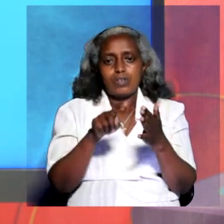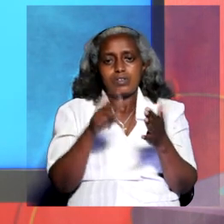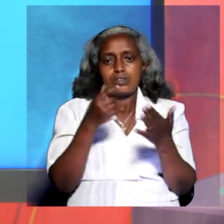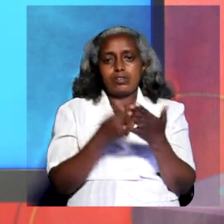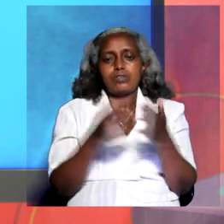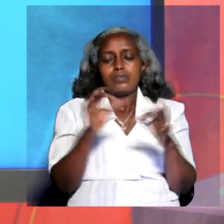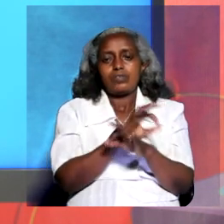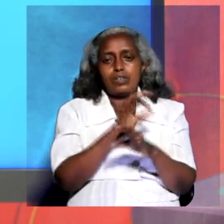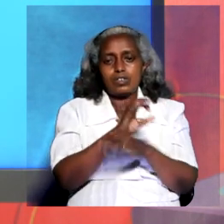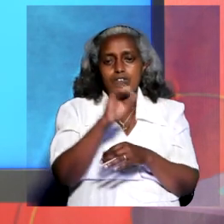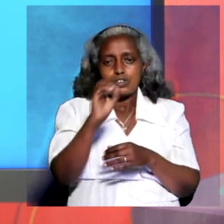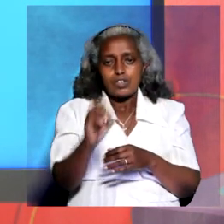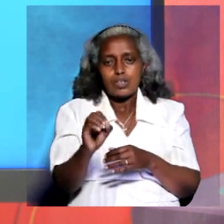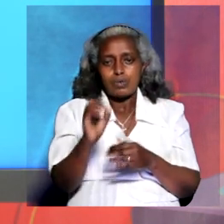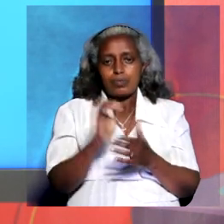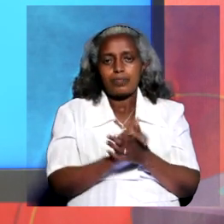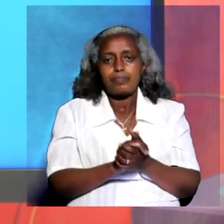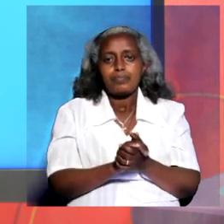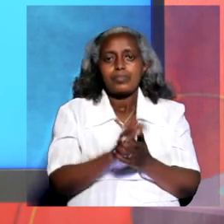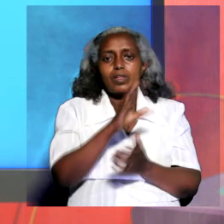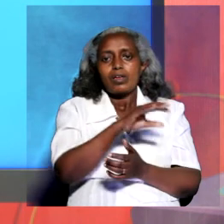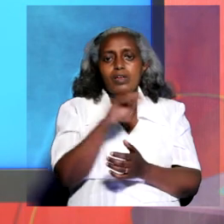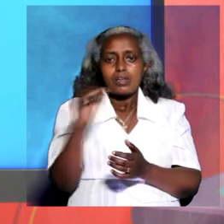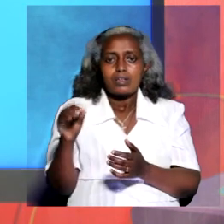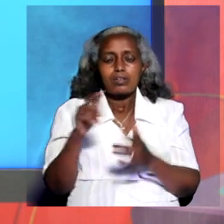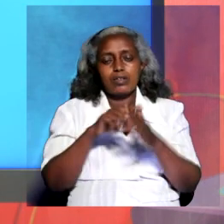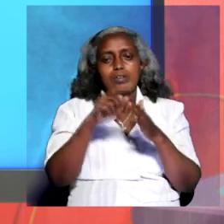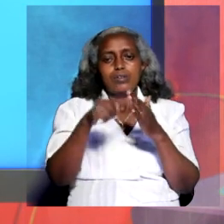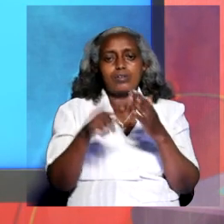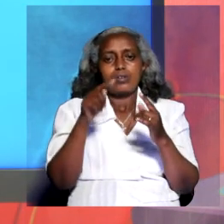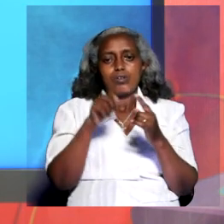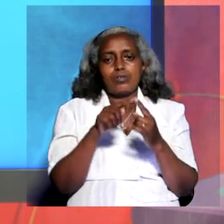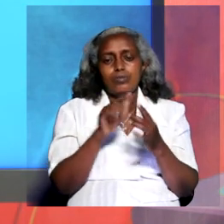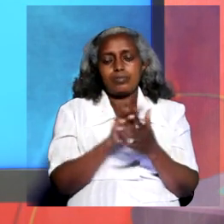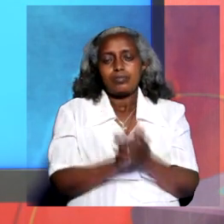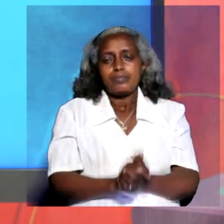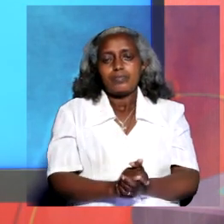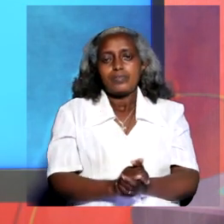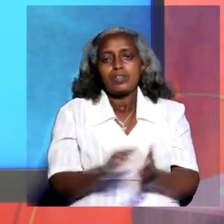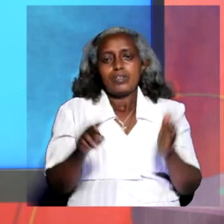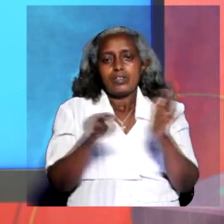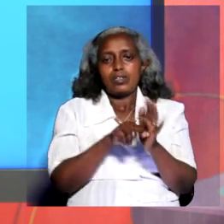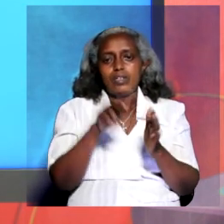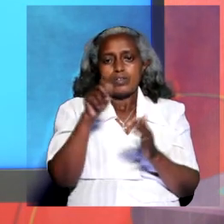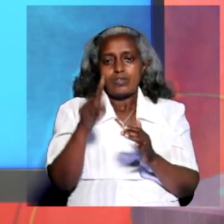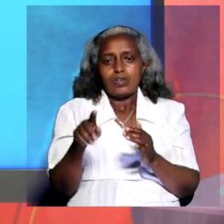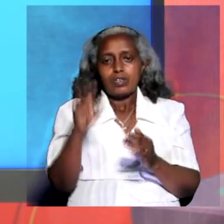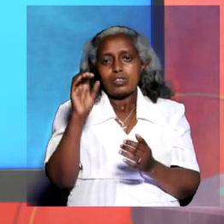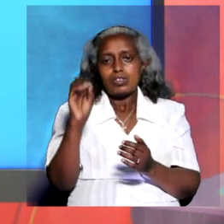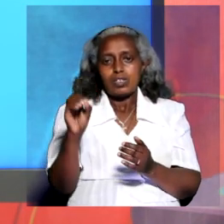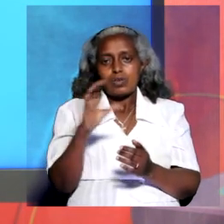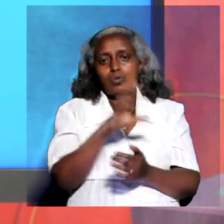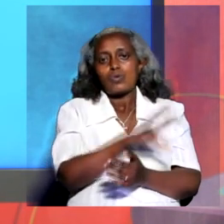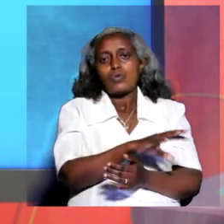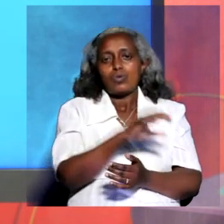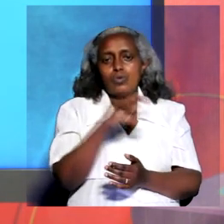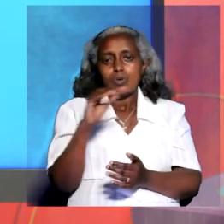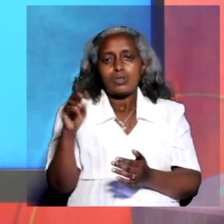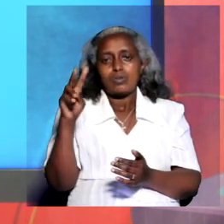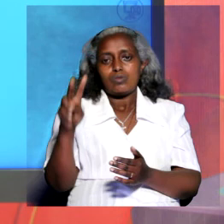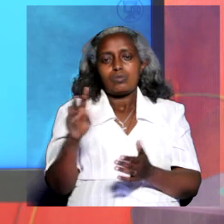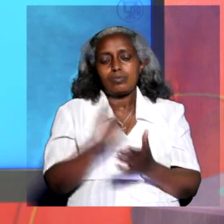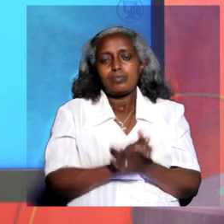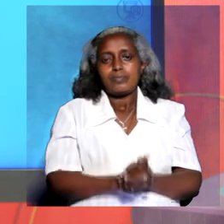this function 0. And in order, we need to put in order. Negative 1, 0, and